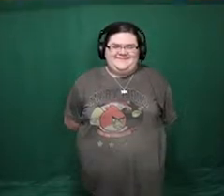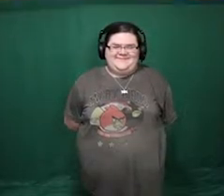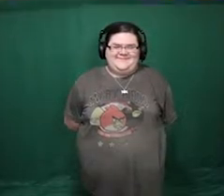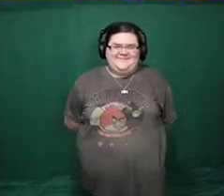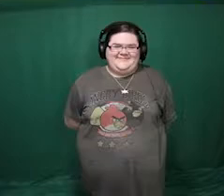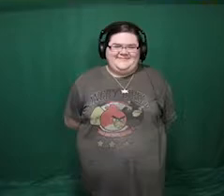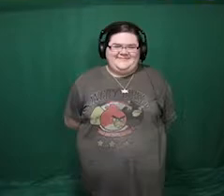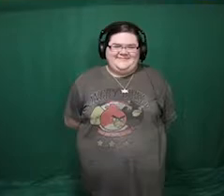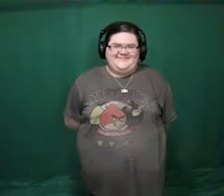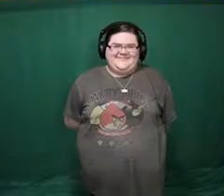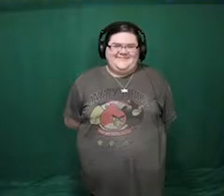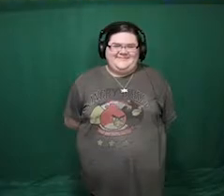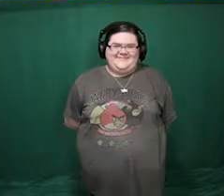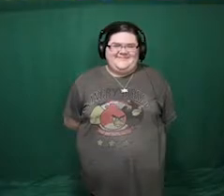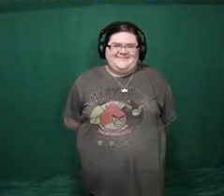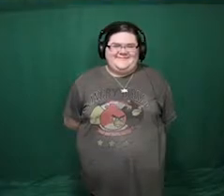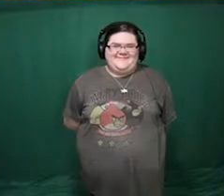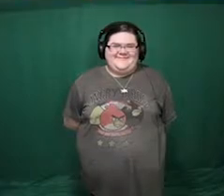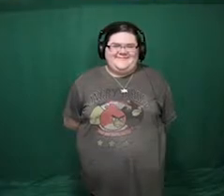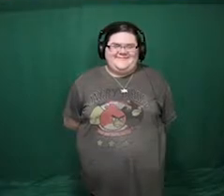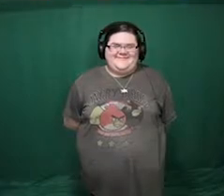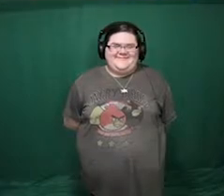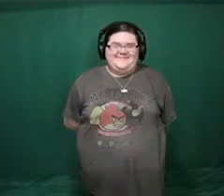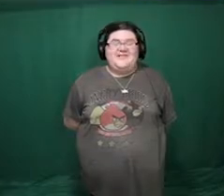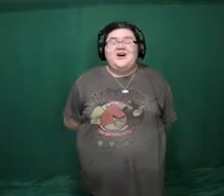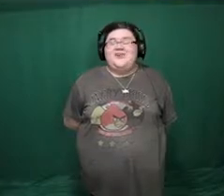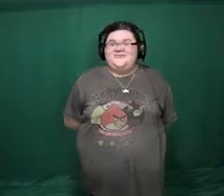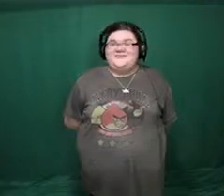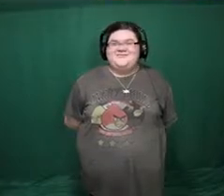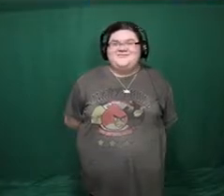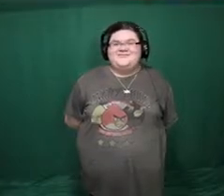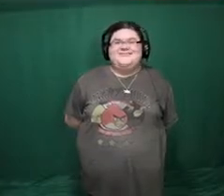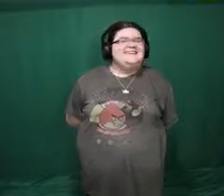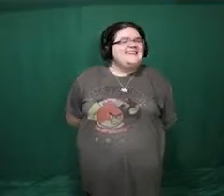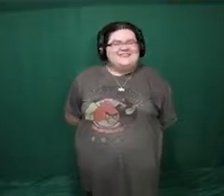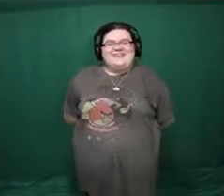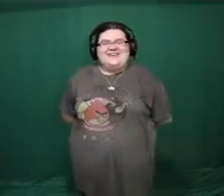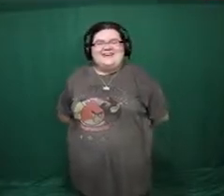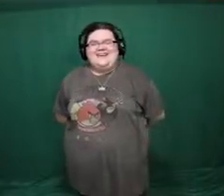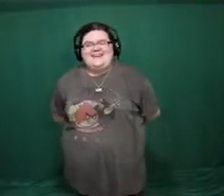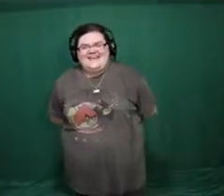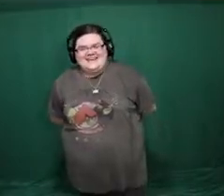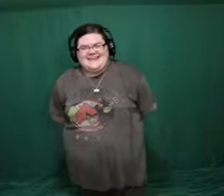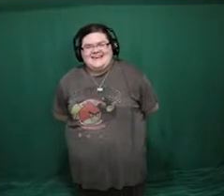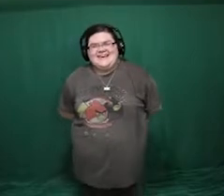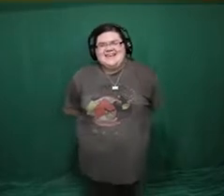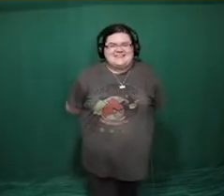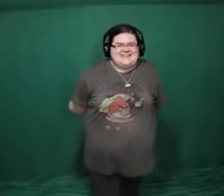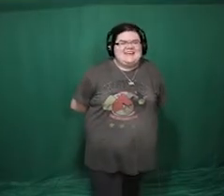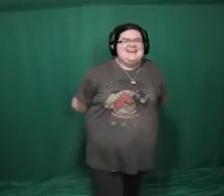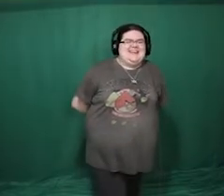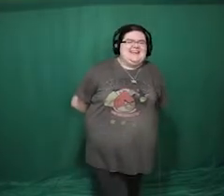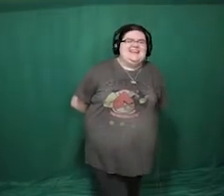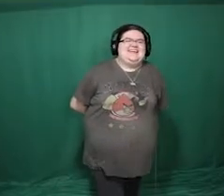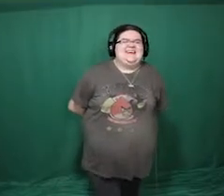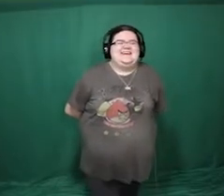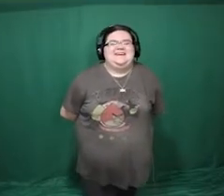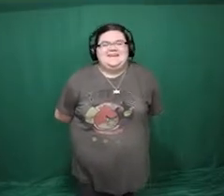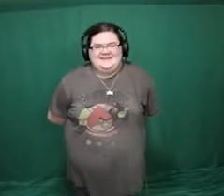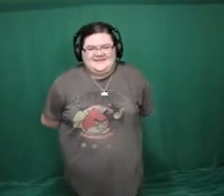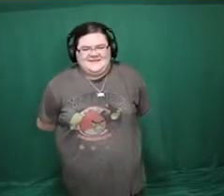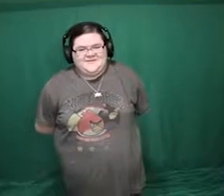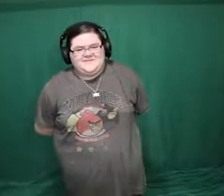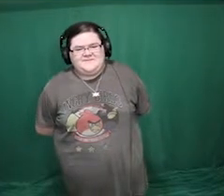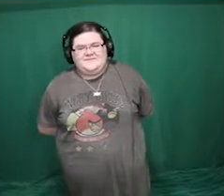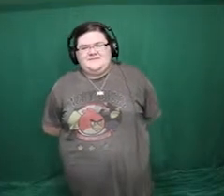get some commentary over this? News. No. For this game. That's not just commentary. Kidding. That's just me. Come on, you